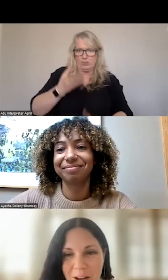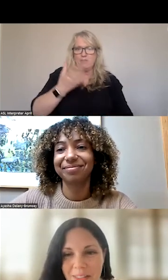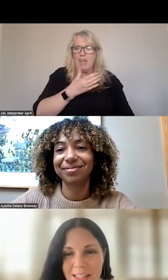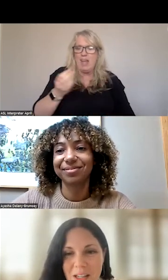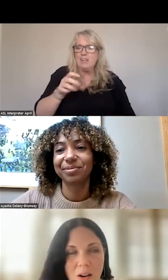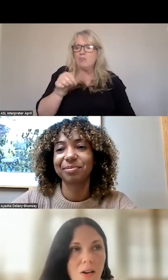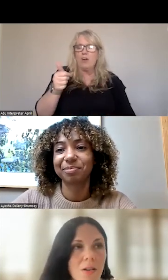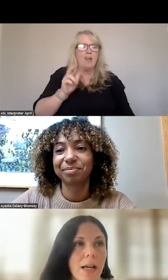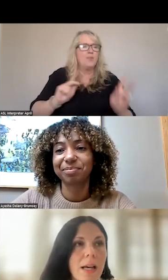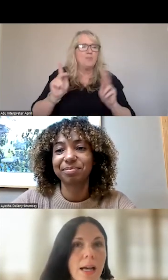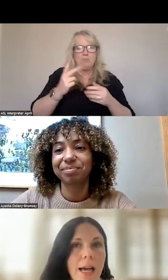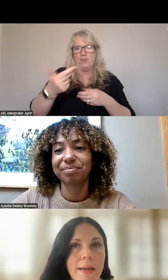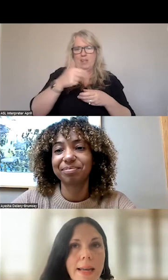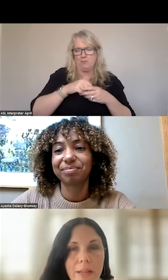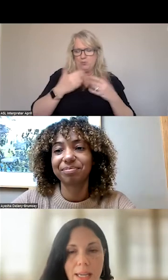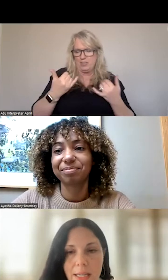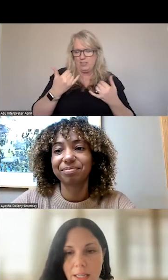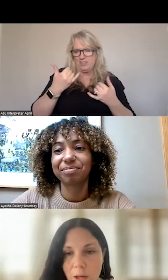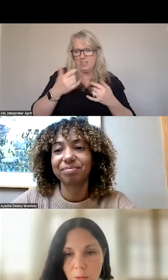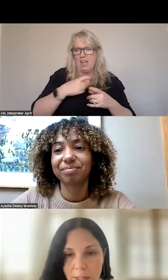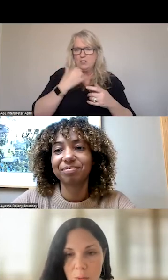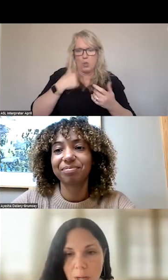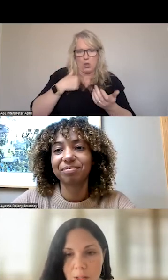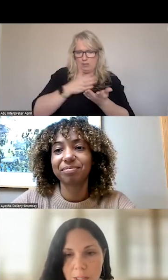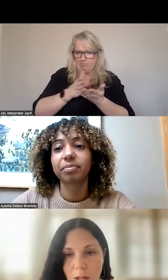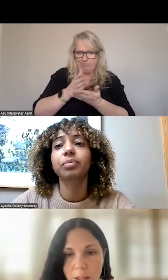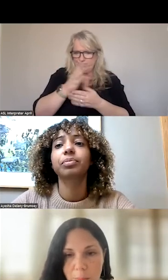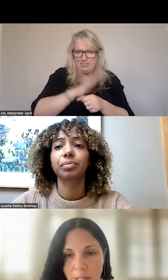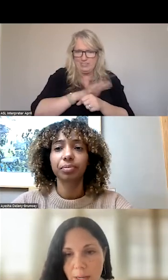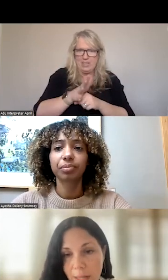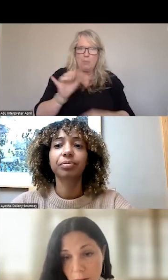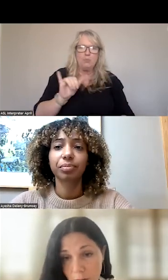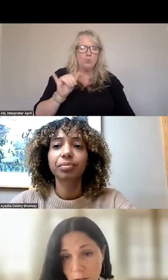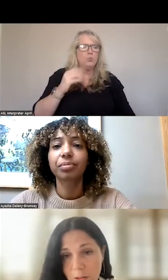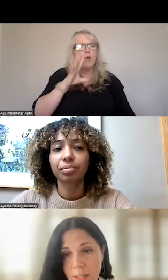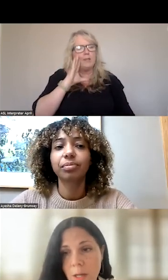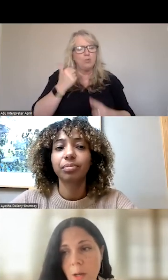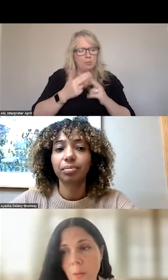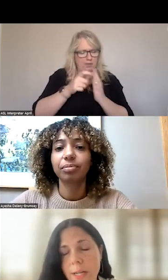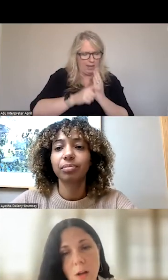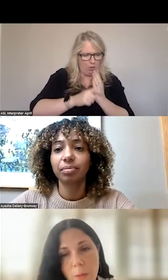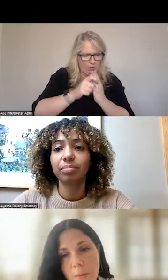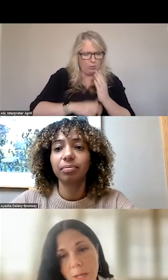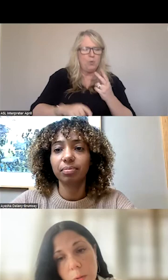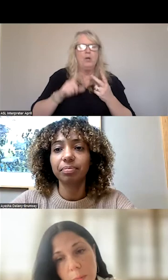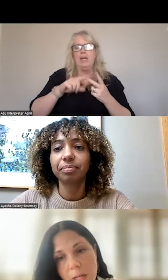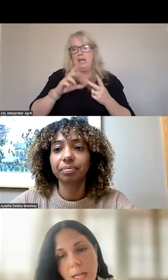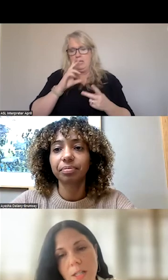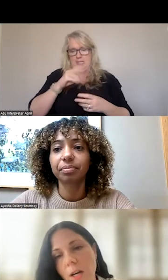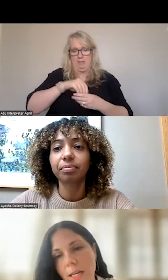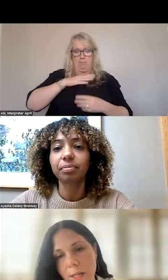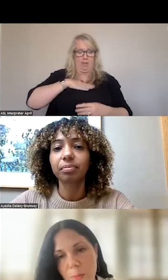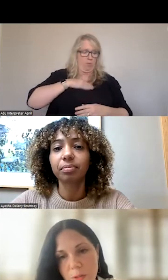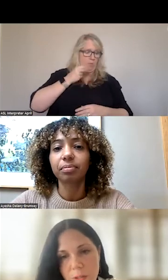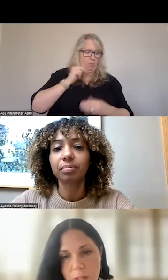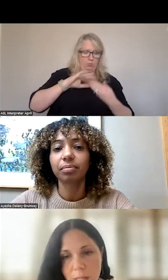else on this call, I navigated COVID as well. So I talk a little bit about that article and what I saw within my own community and